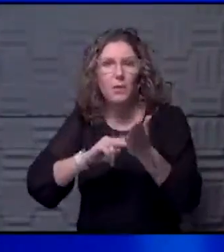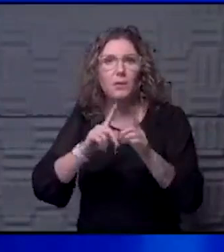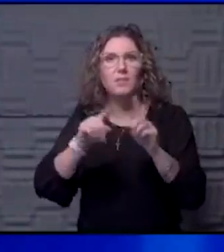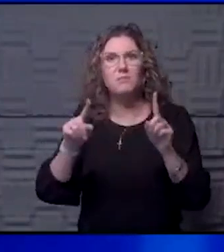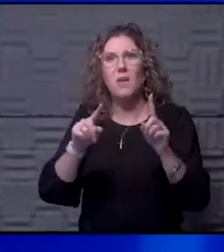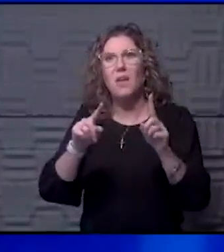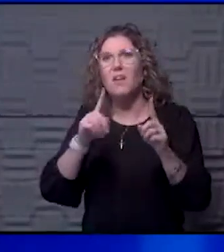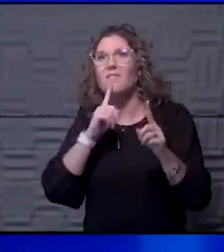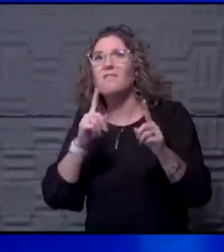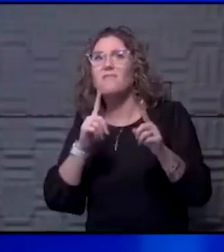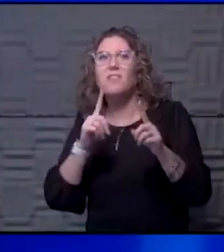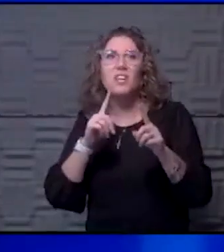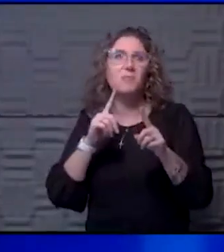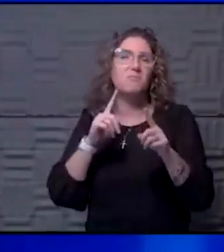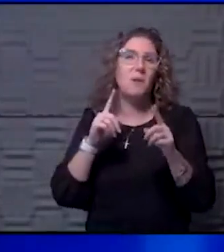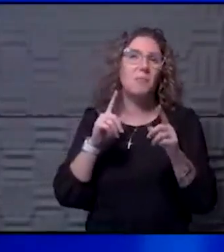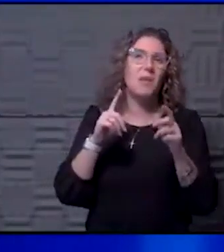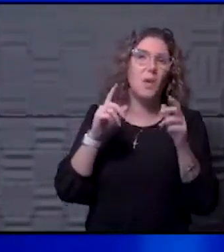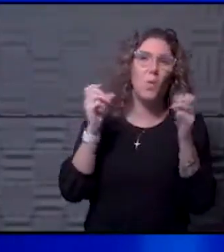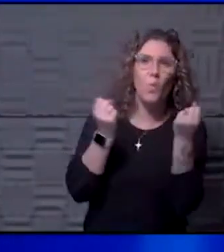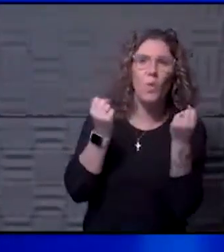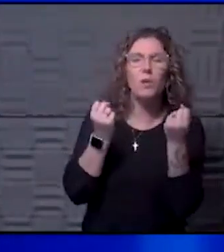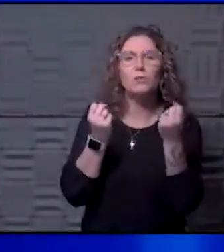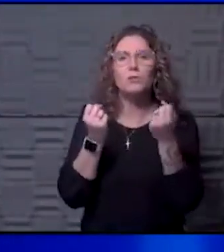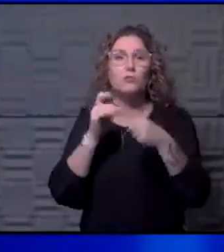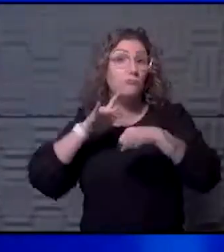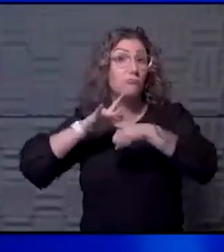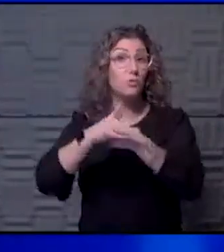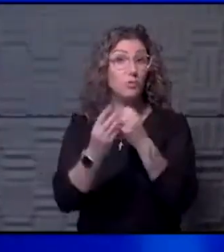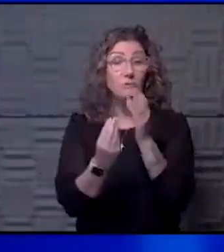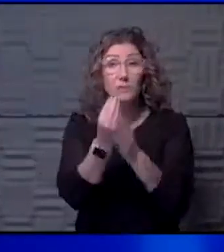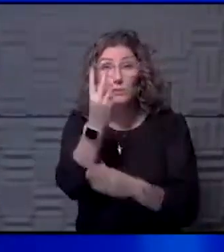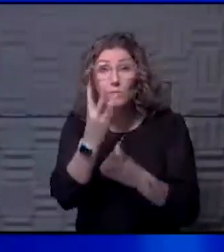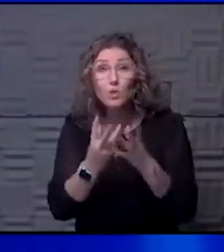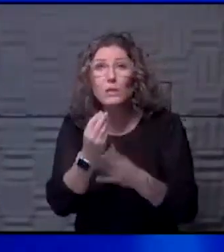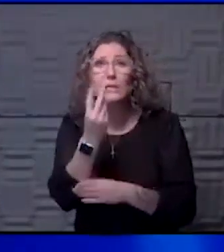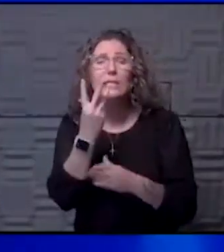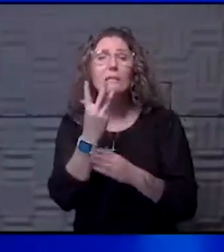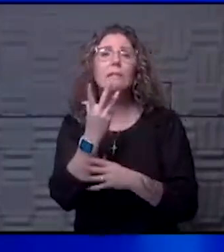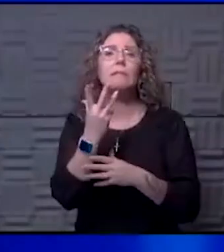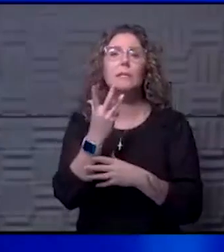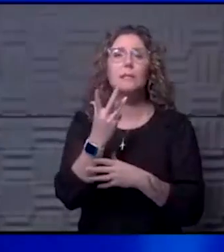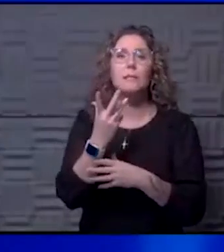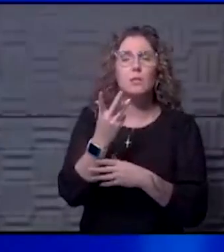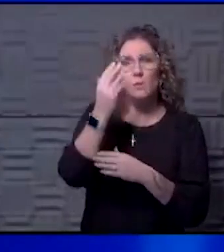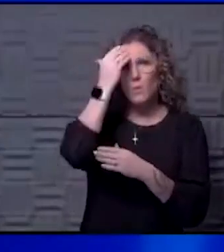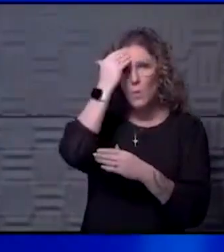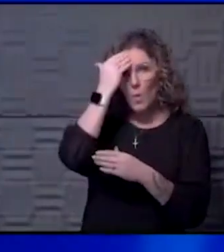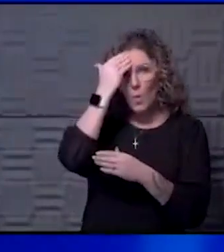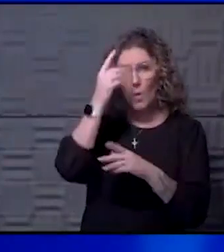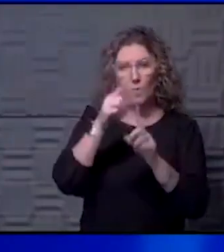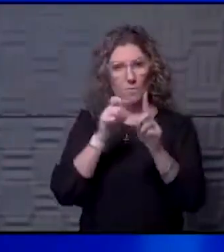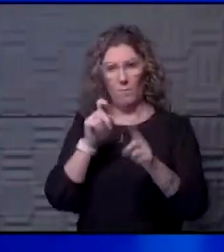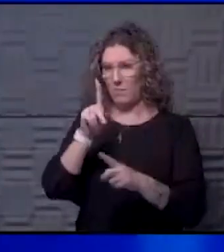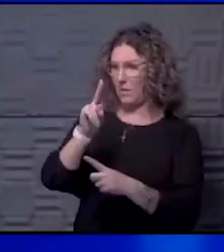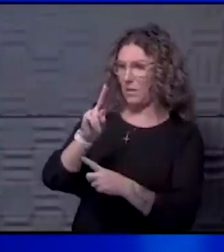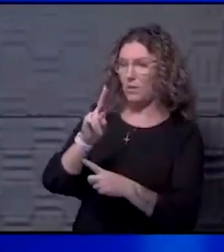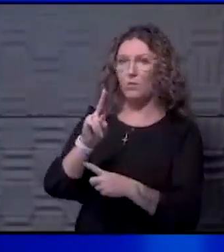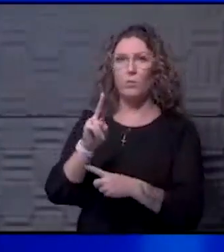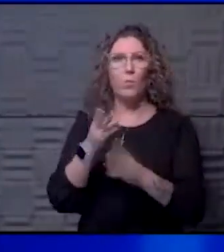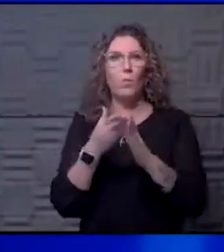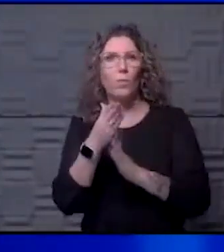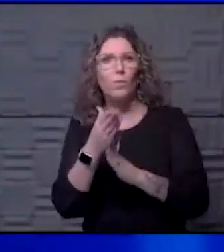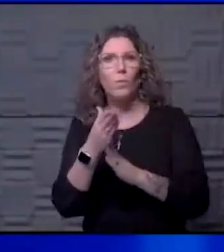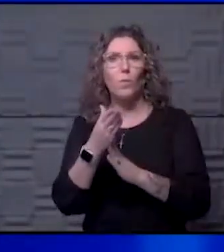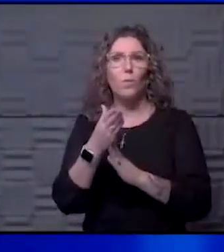late winter to early spring is when you can expect to look for signals from us, as Dr. Comfort mentioned, through my chart,